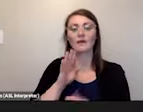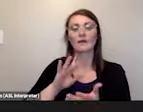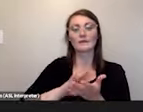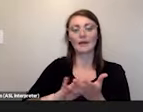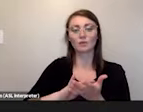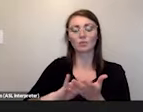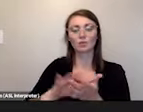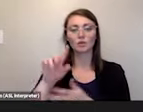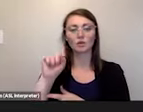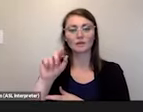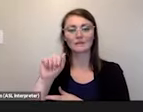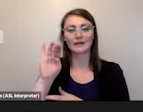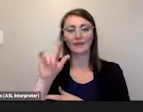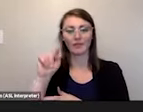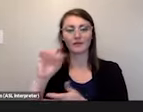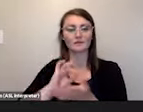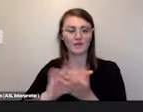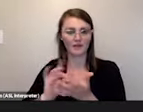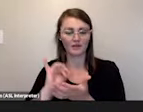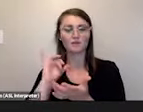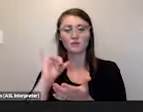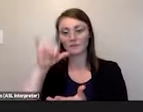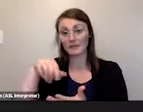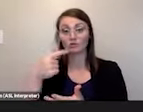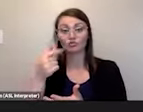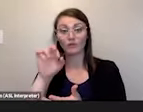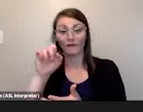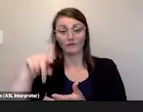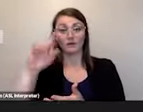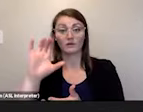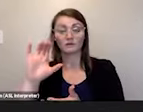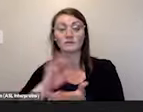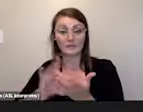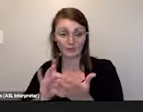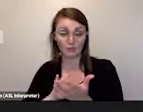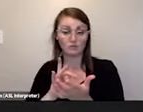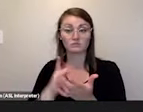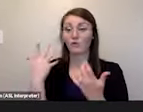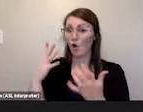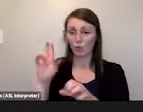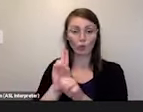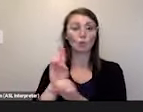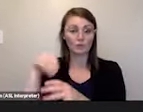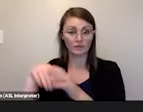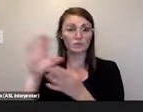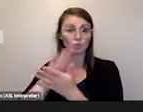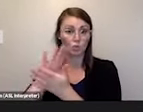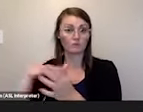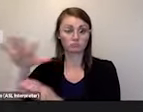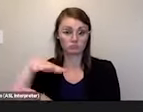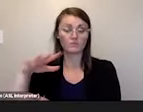is a tactile graphics tablet that was used in educational settings. And it was a really